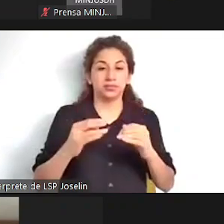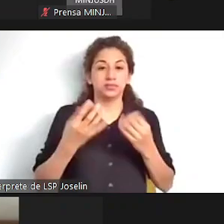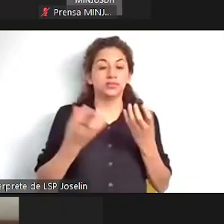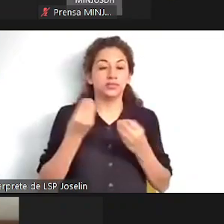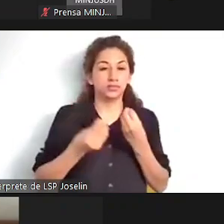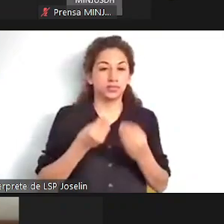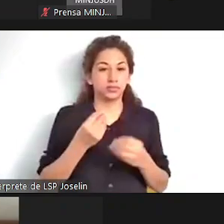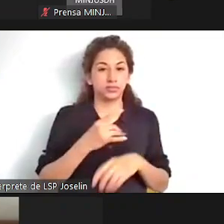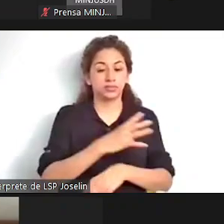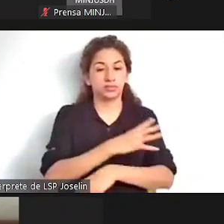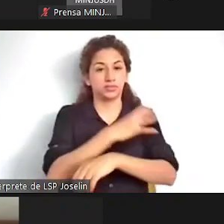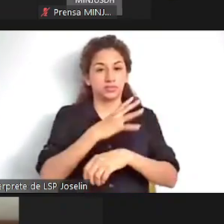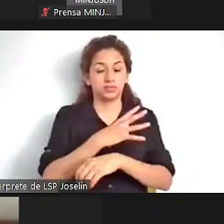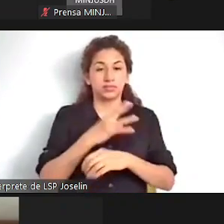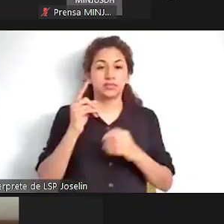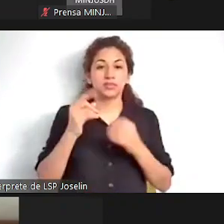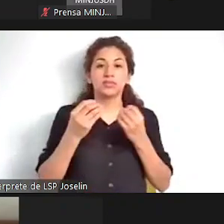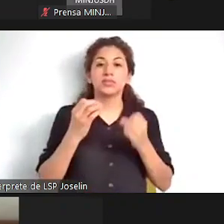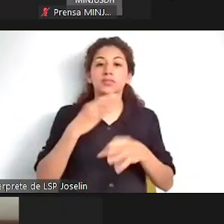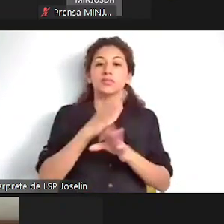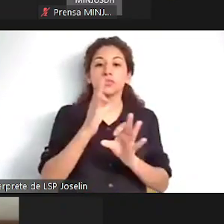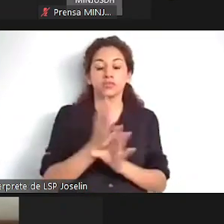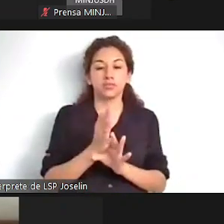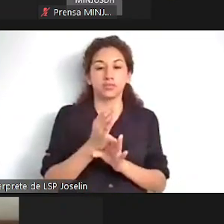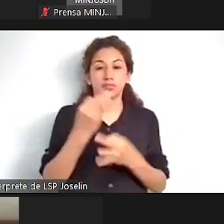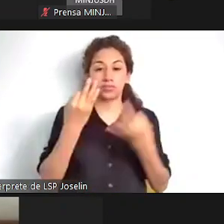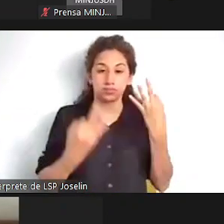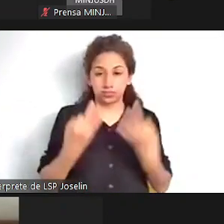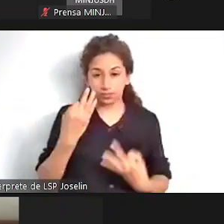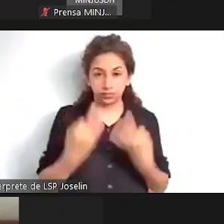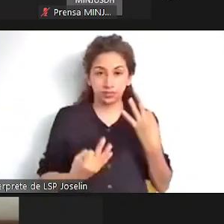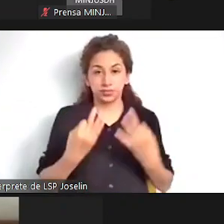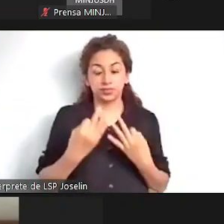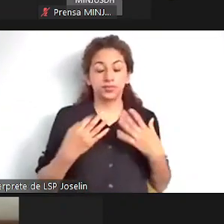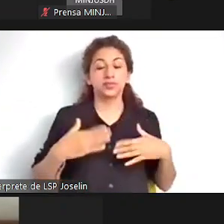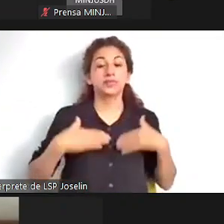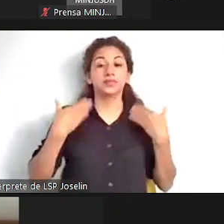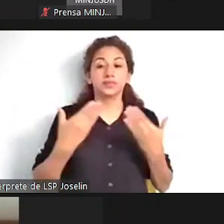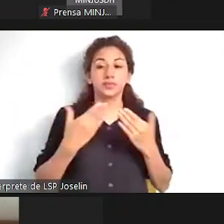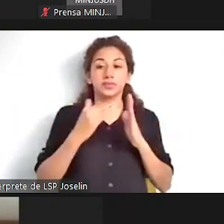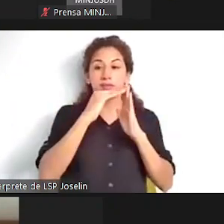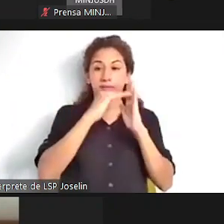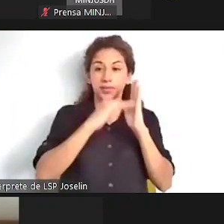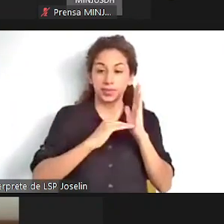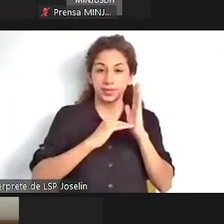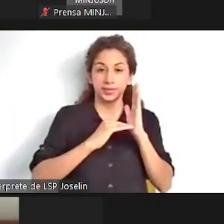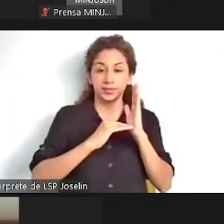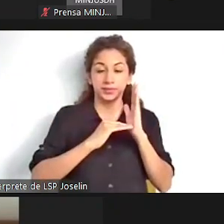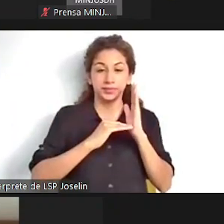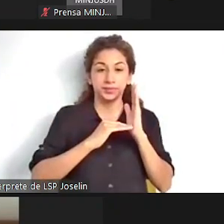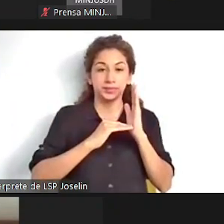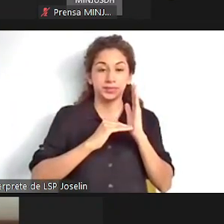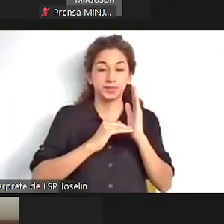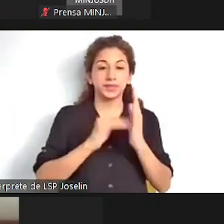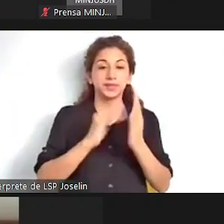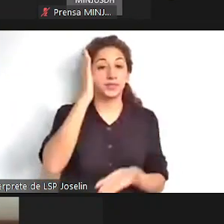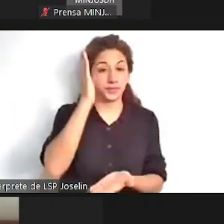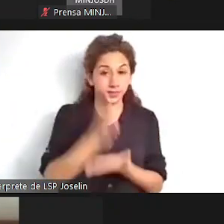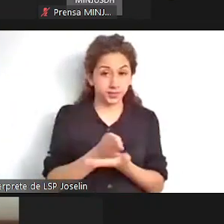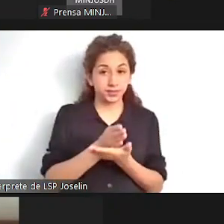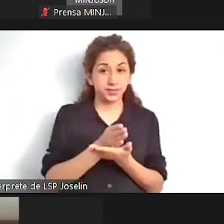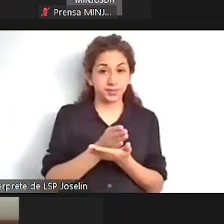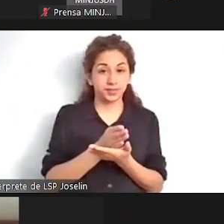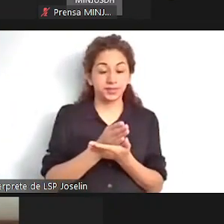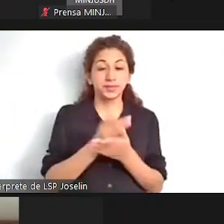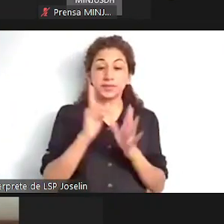mechanism to effectively prevent and sanctions act of anti-union discrimination